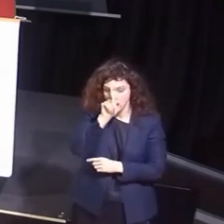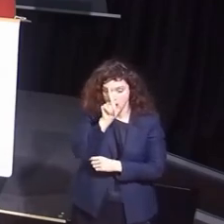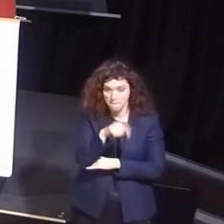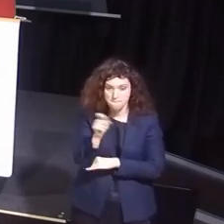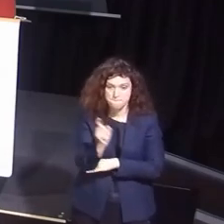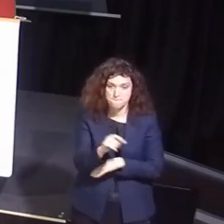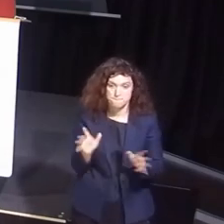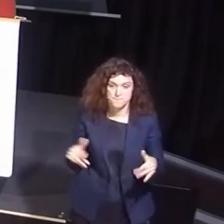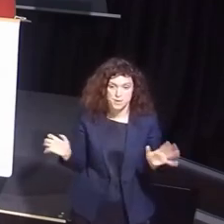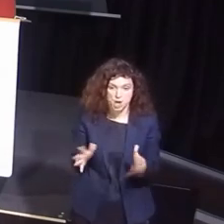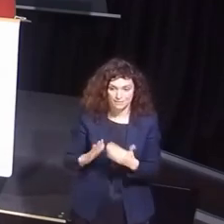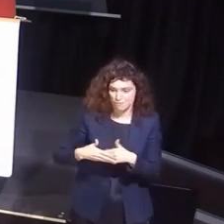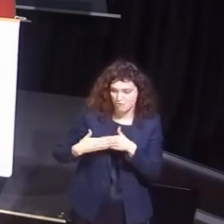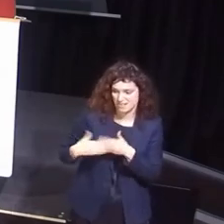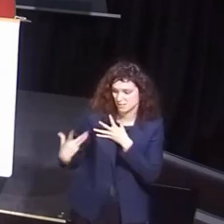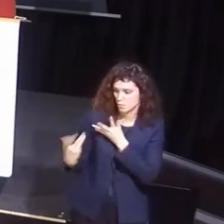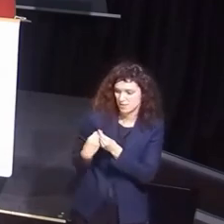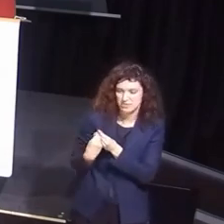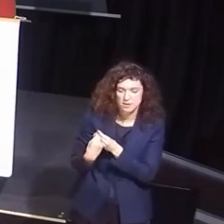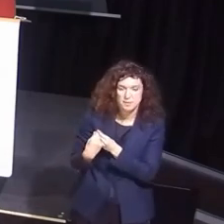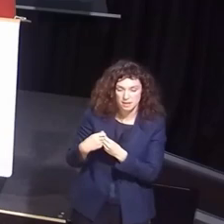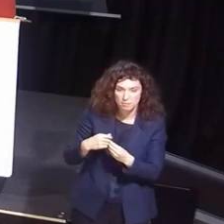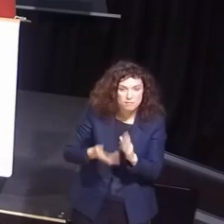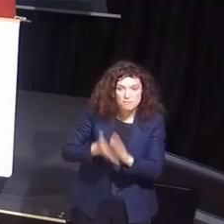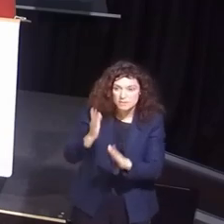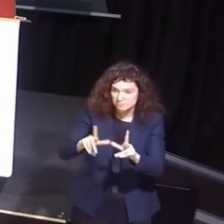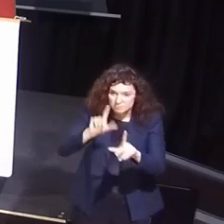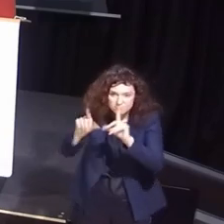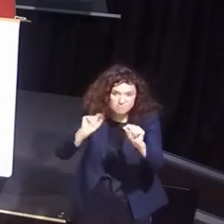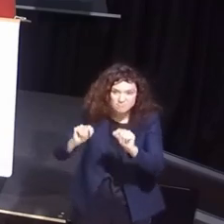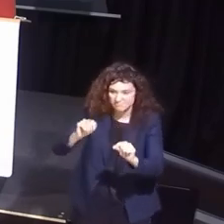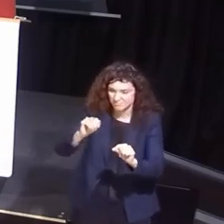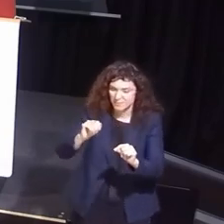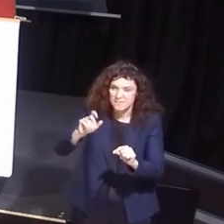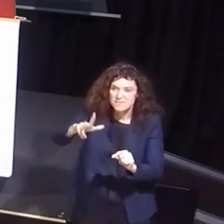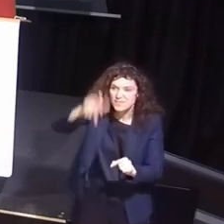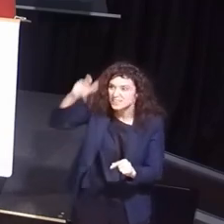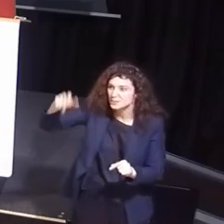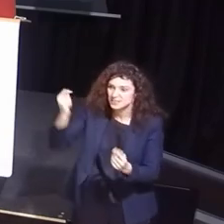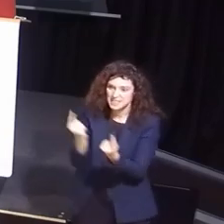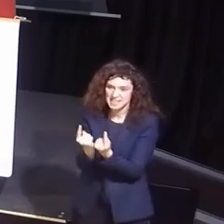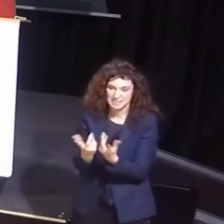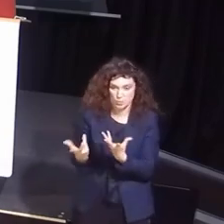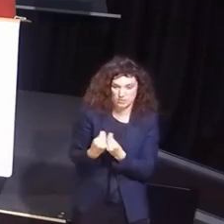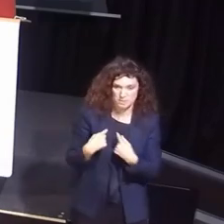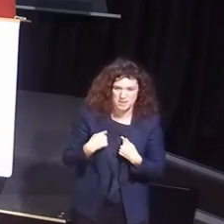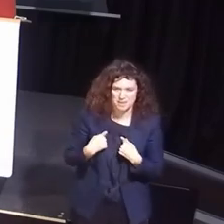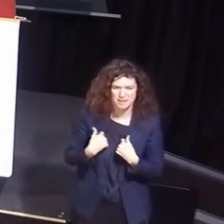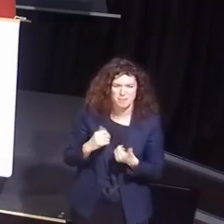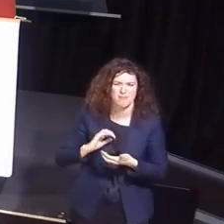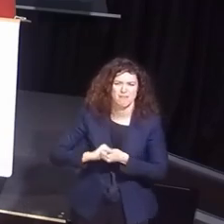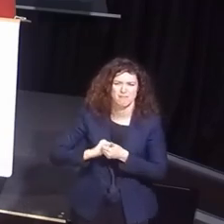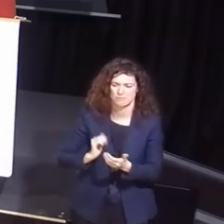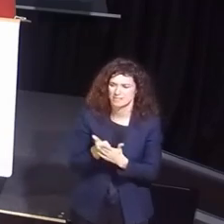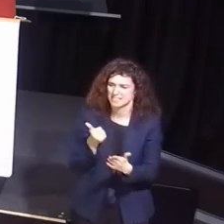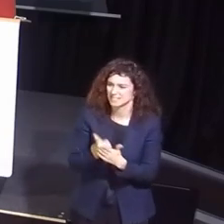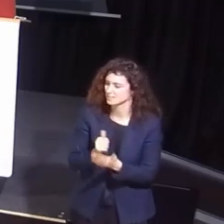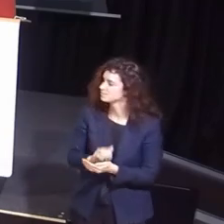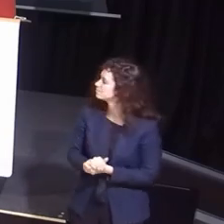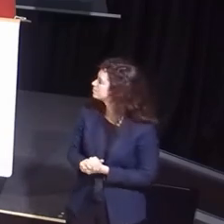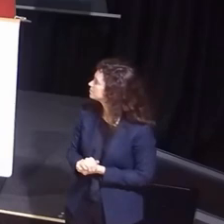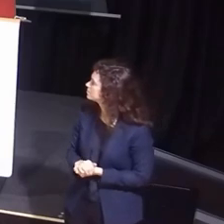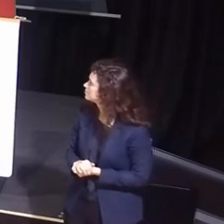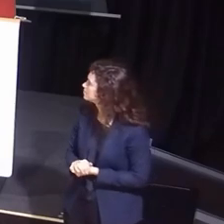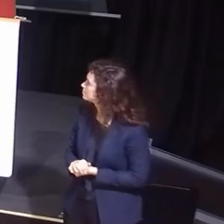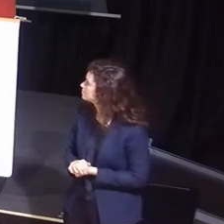cool stuff for me, and that was a big win for me. Mm-hmm. Cool. Because if we're being honest, there's somebody in this room who gave me a free